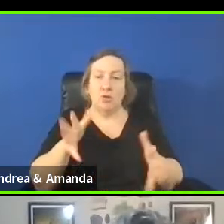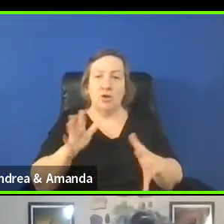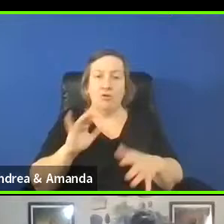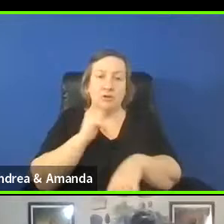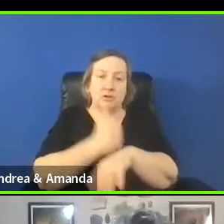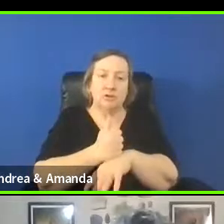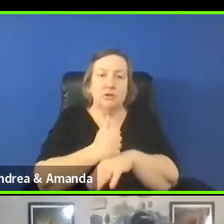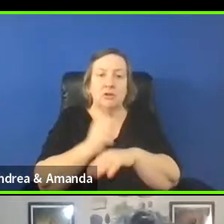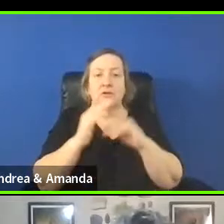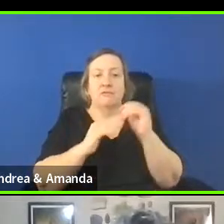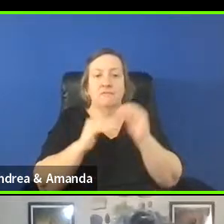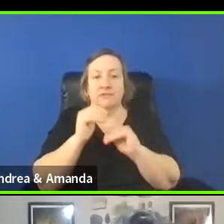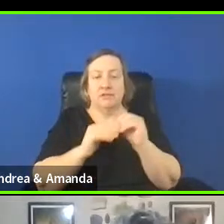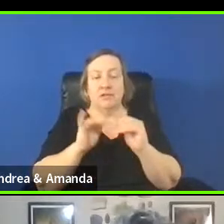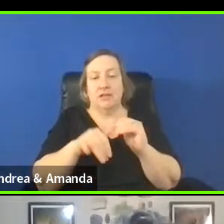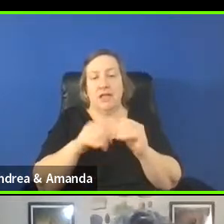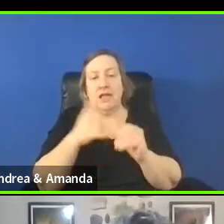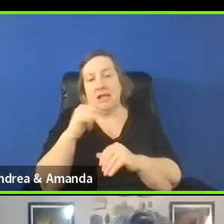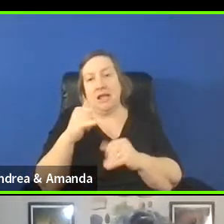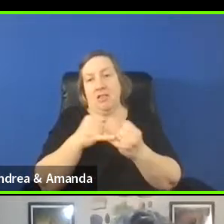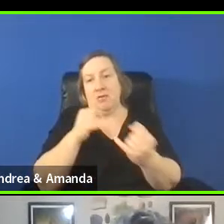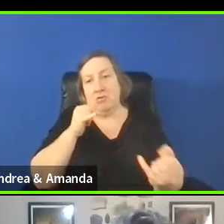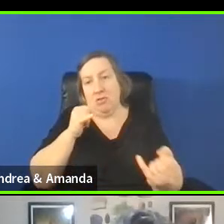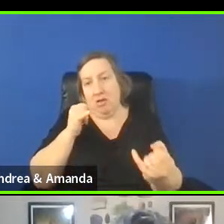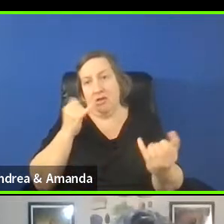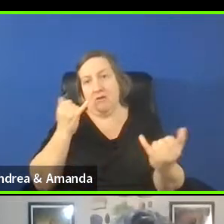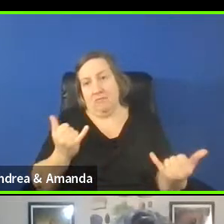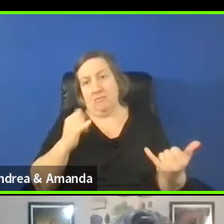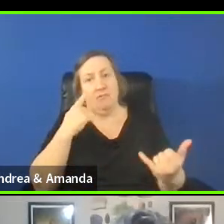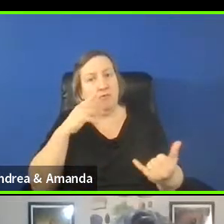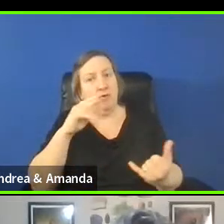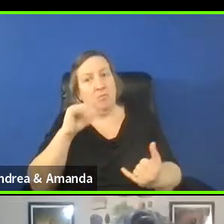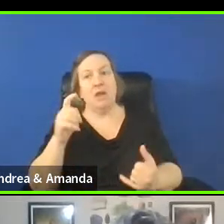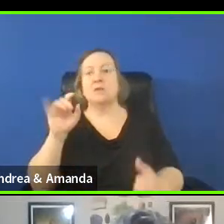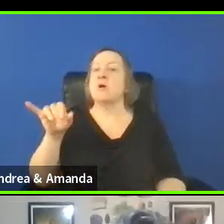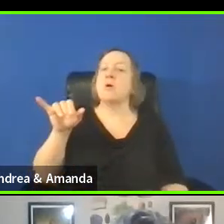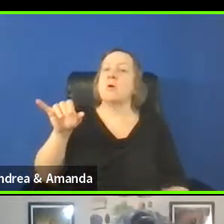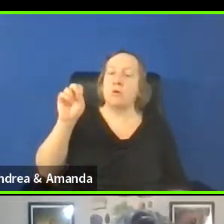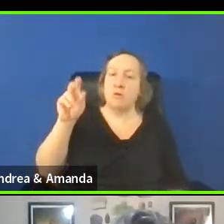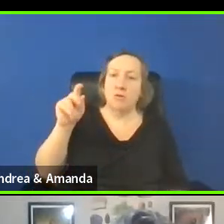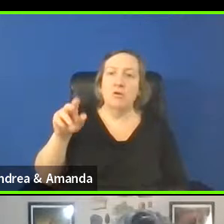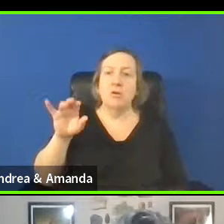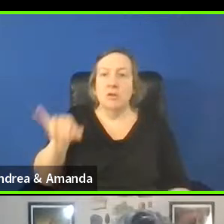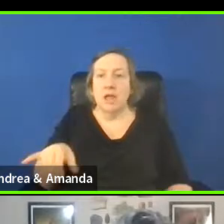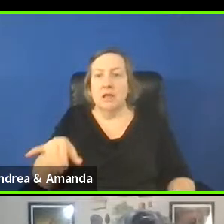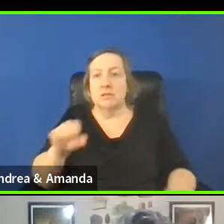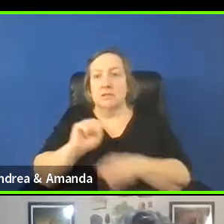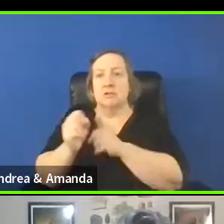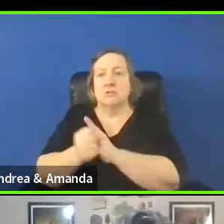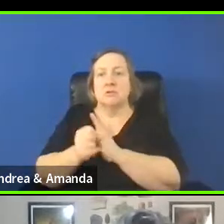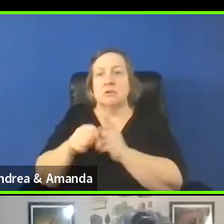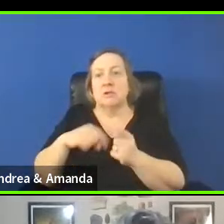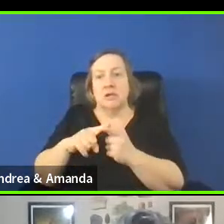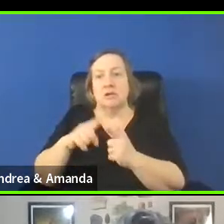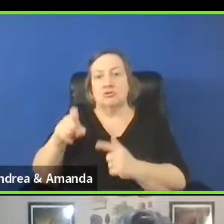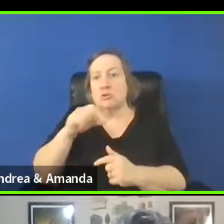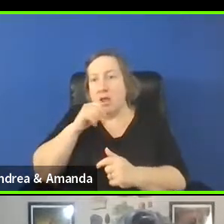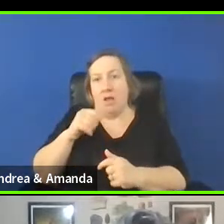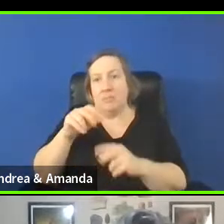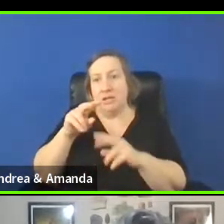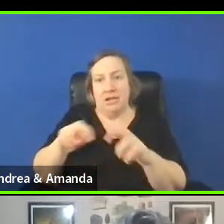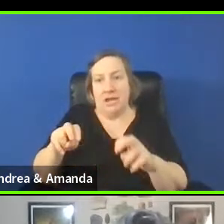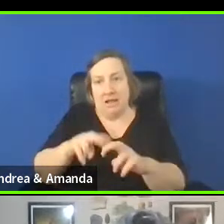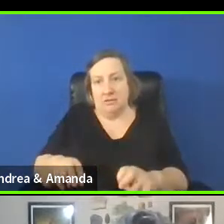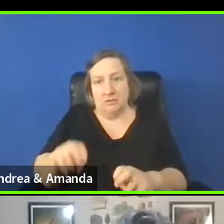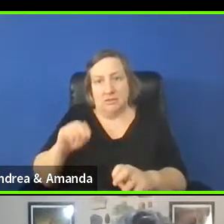dedicated facility, which in this case is the yellow line for MAX. Okay, so if that is the case, then there should not be an analysis